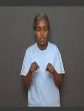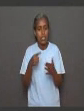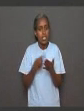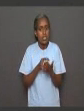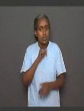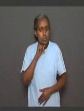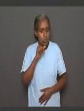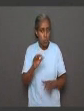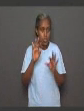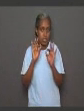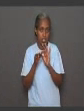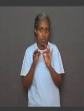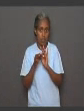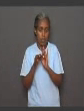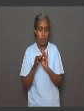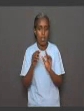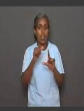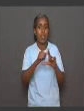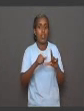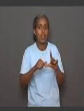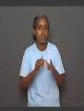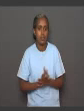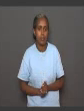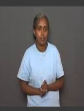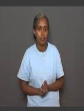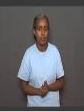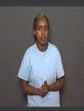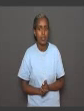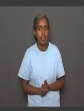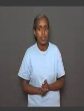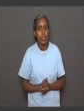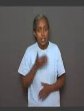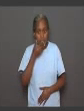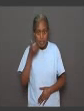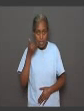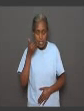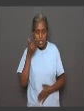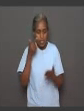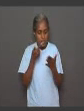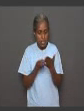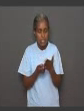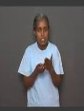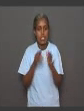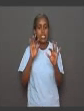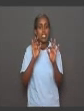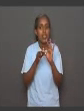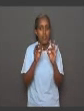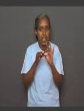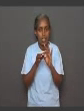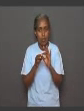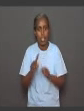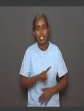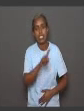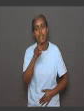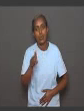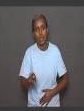not defined by an angle. Rather, it is defined by the